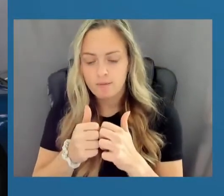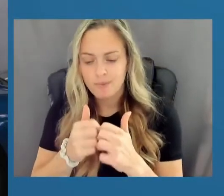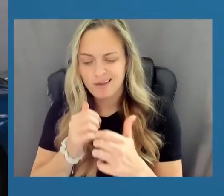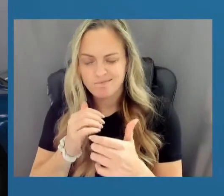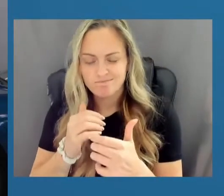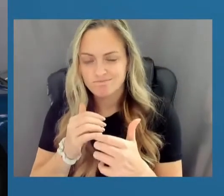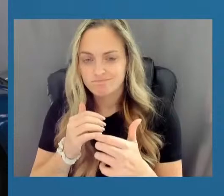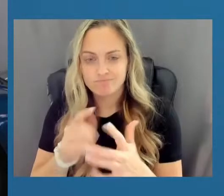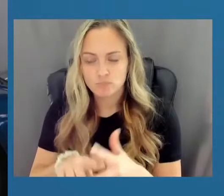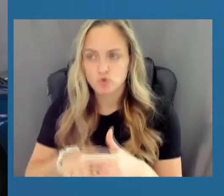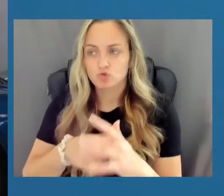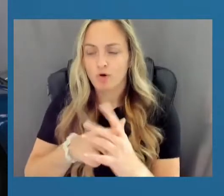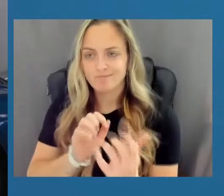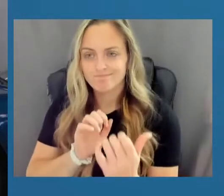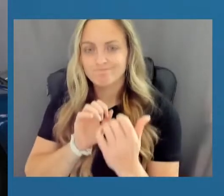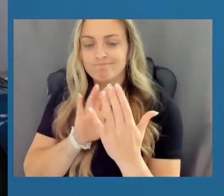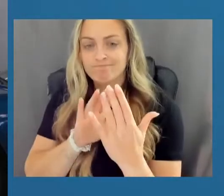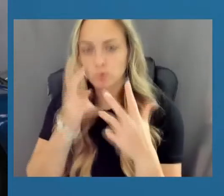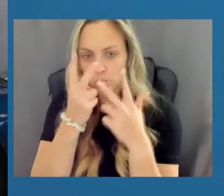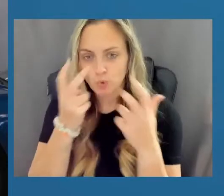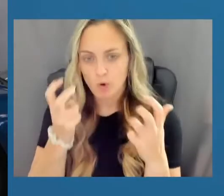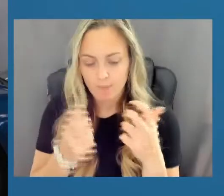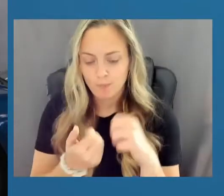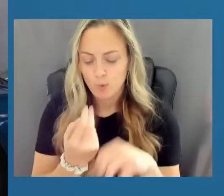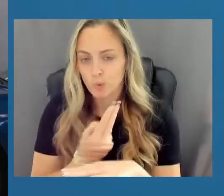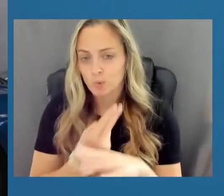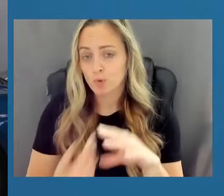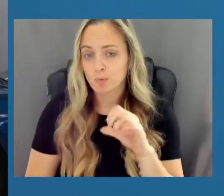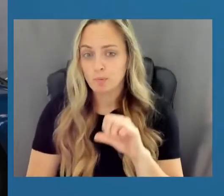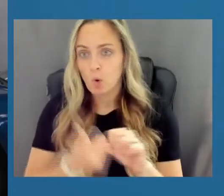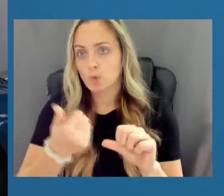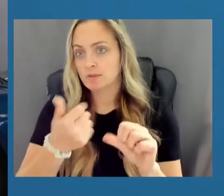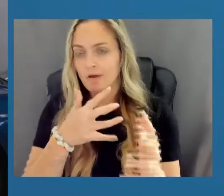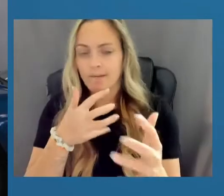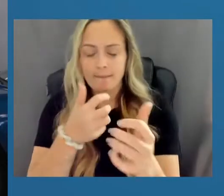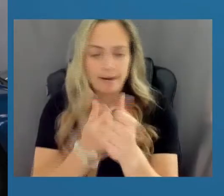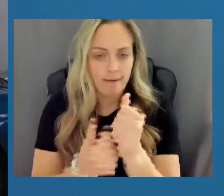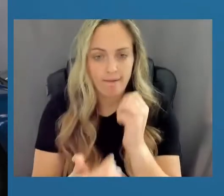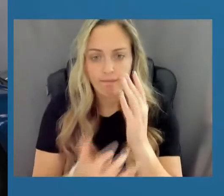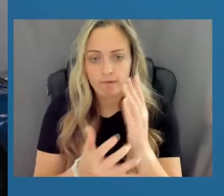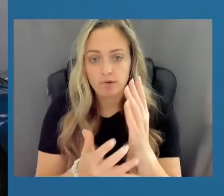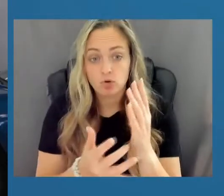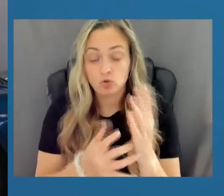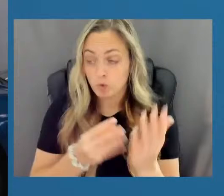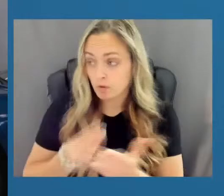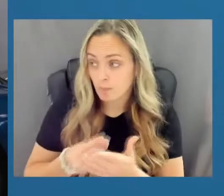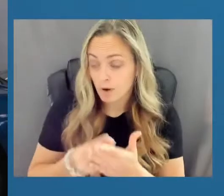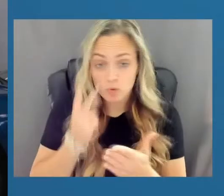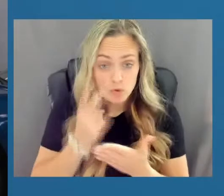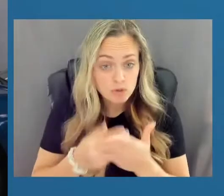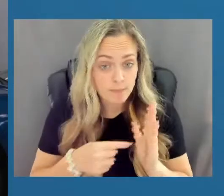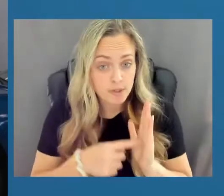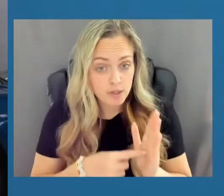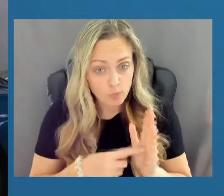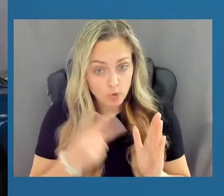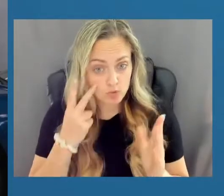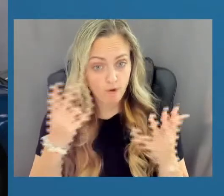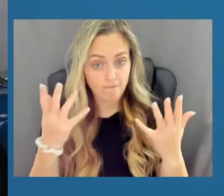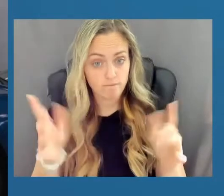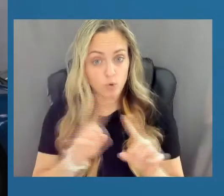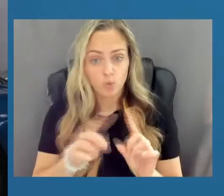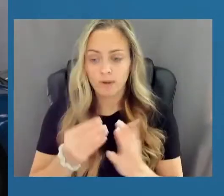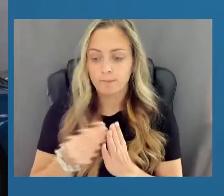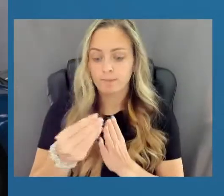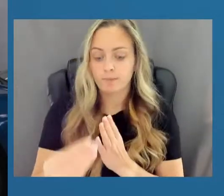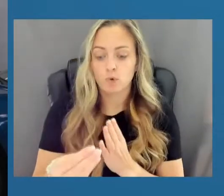of fighting crime and to use the latest and the greatest technologies. So with the funding, and we saw some examples of this, they purchased